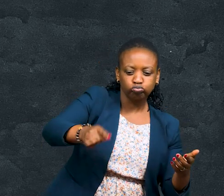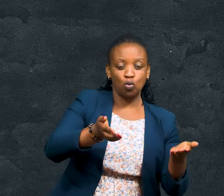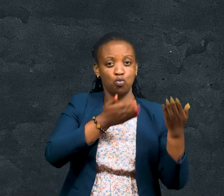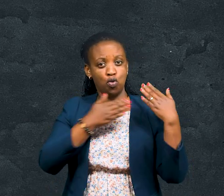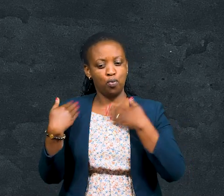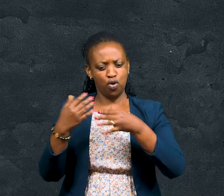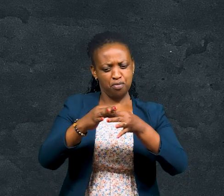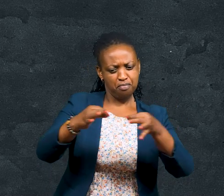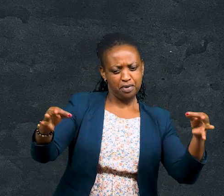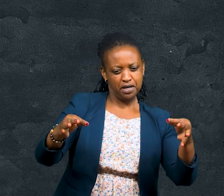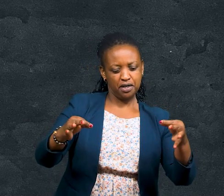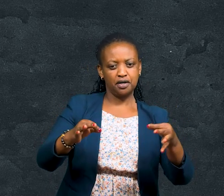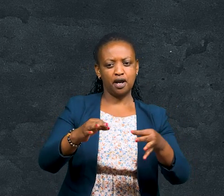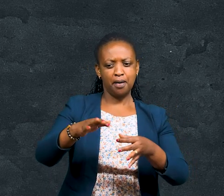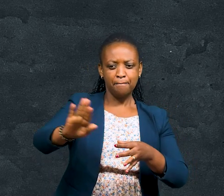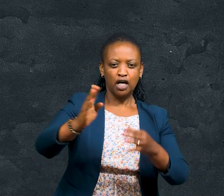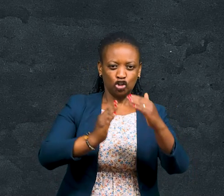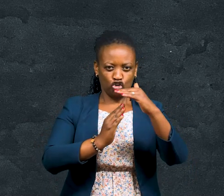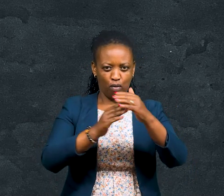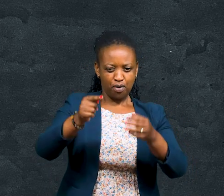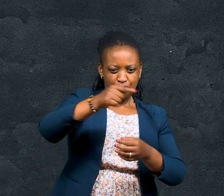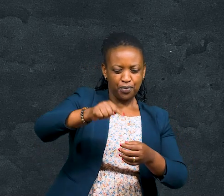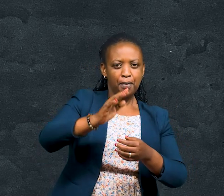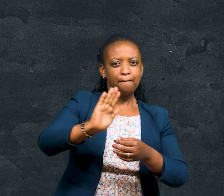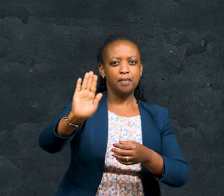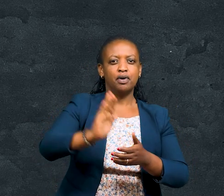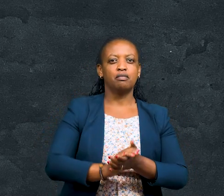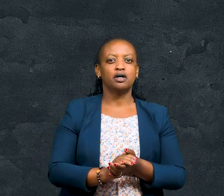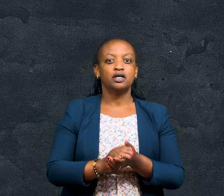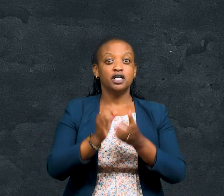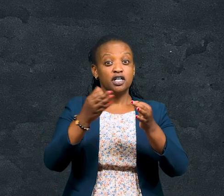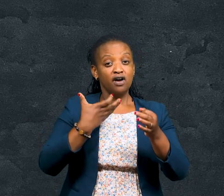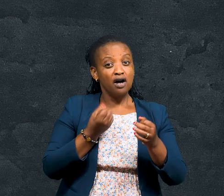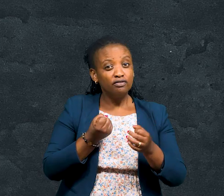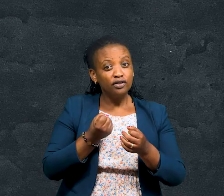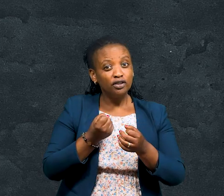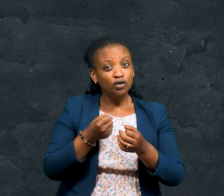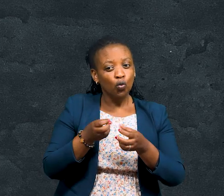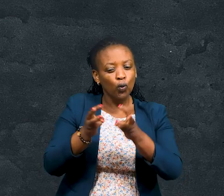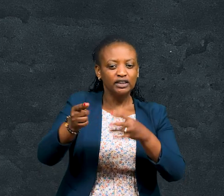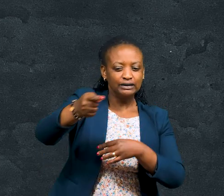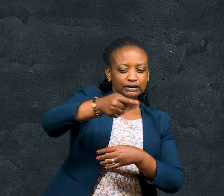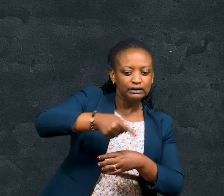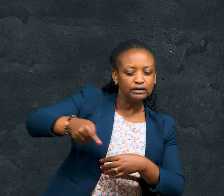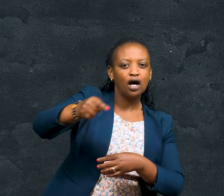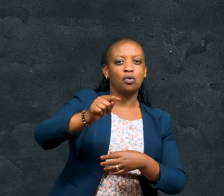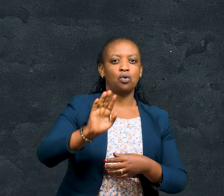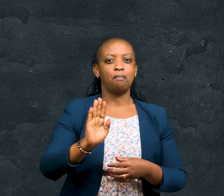a basin. You measure its top or bottom, as long as it is in the form of a